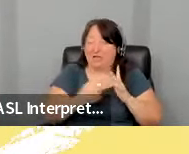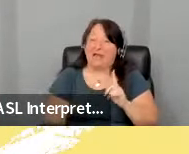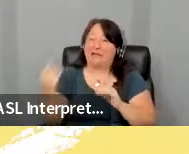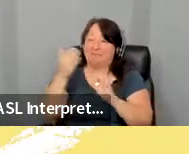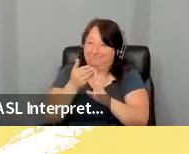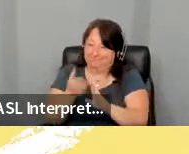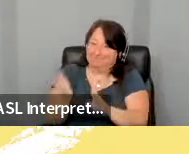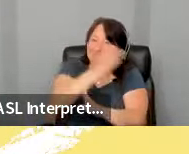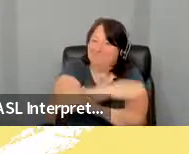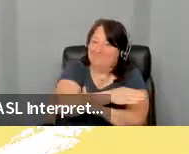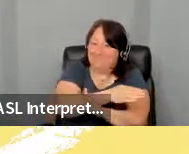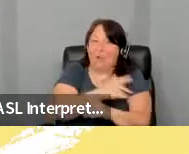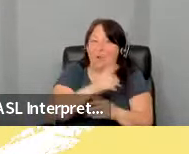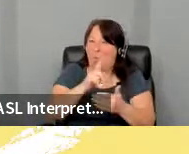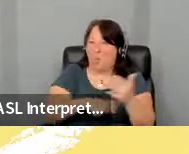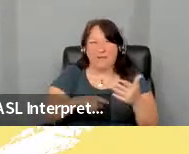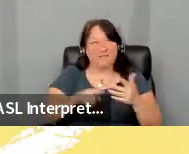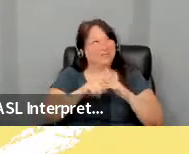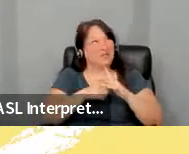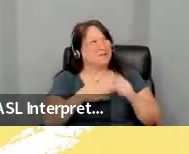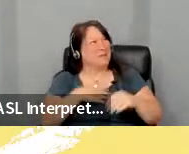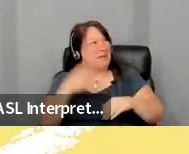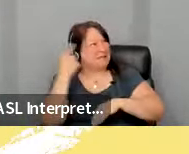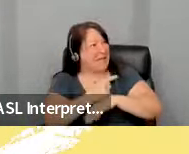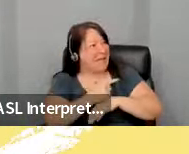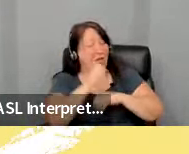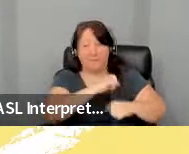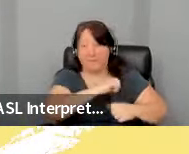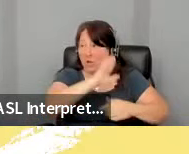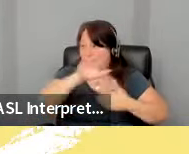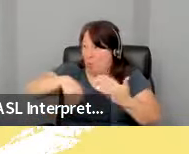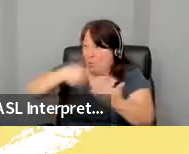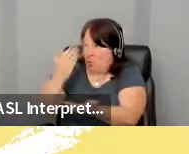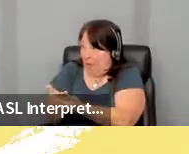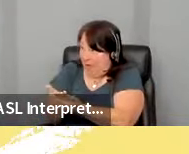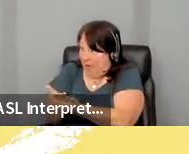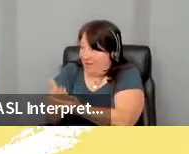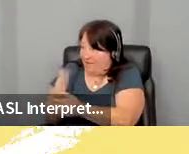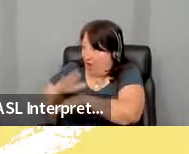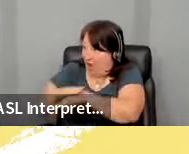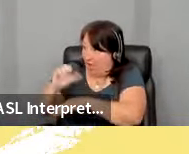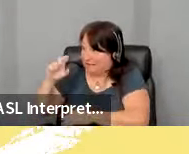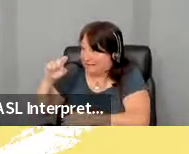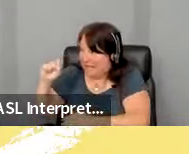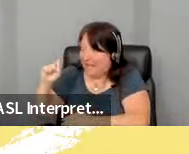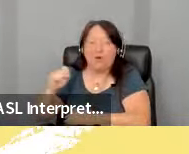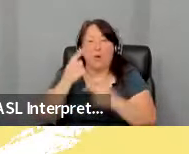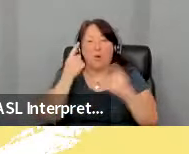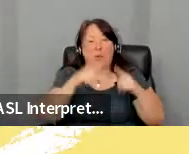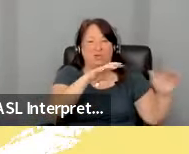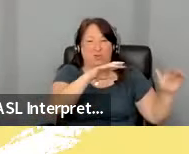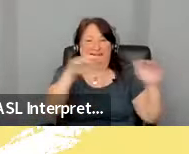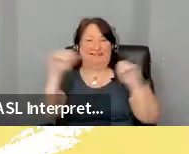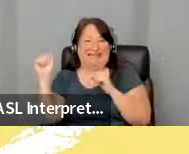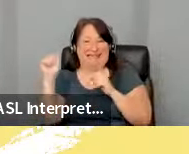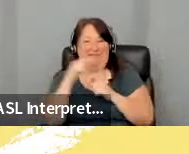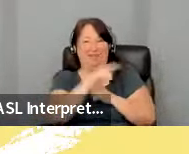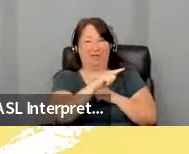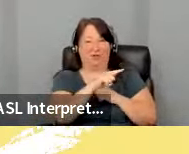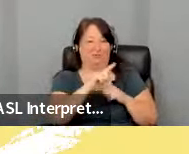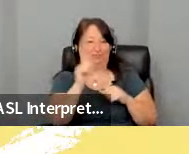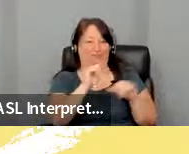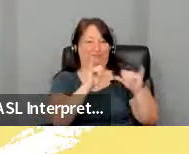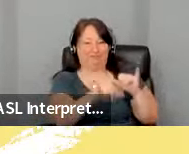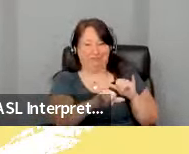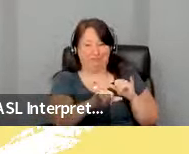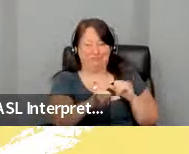slide to determine what starts your day. It might be your arrival on set, it might be your departure from lodging, depending on whether you're set to set or portal to portal.